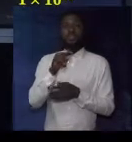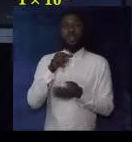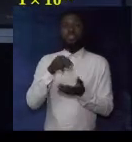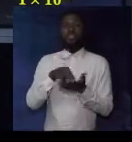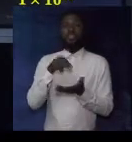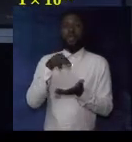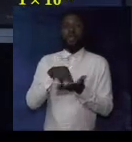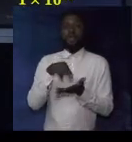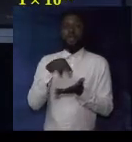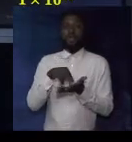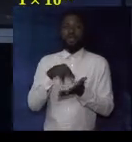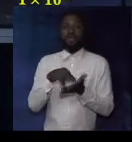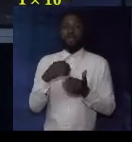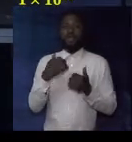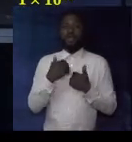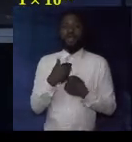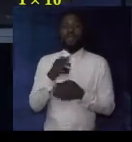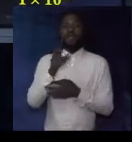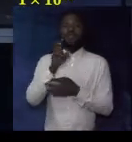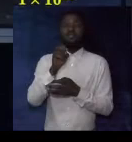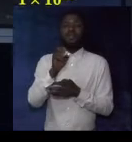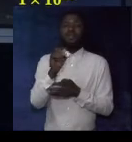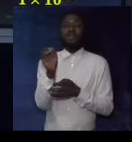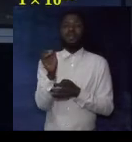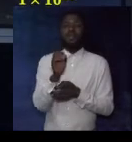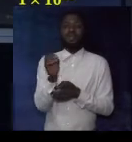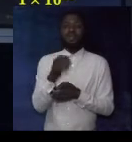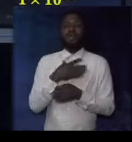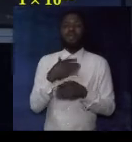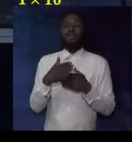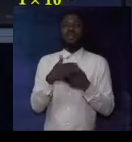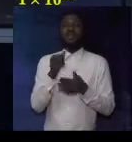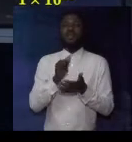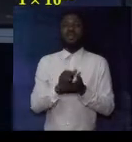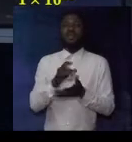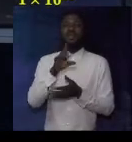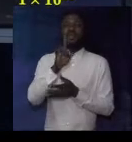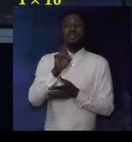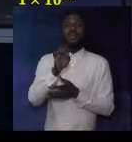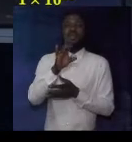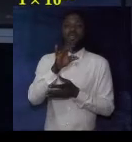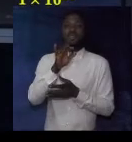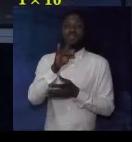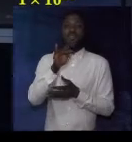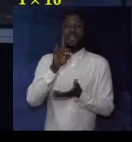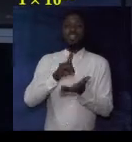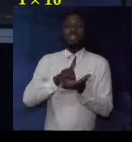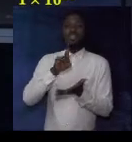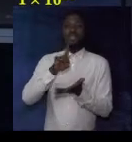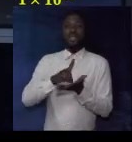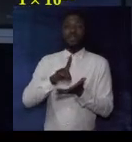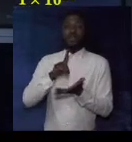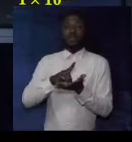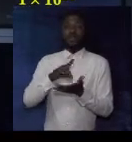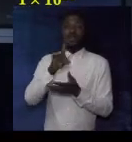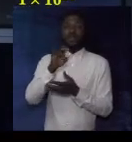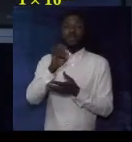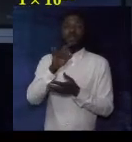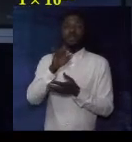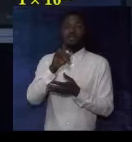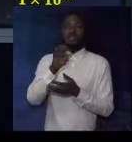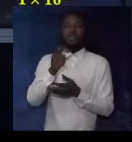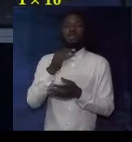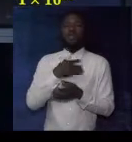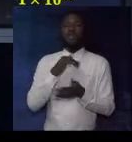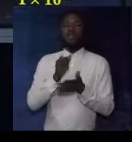then nonagon. The nonillion has 30 zeros, and after that, decagon, right? And you have the